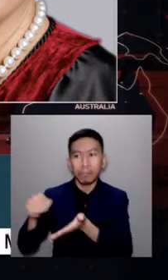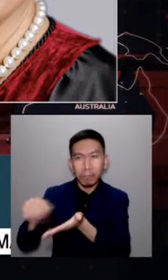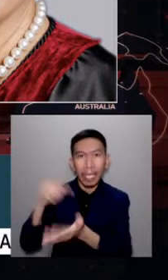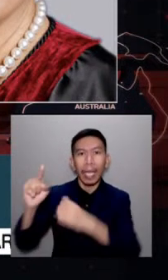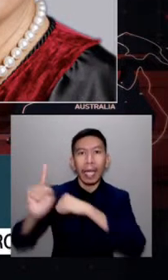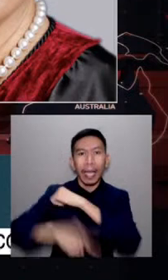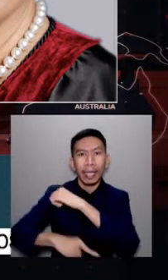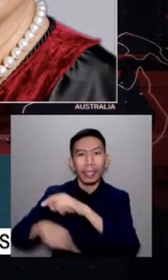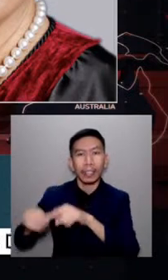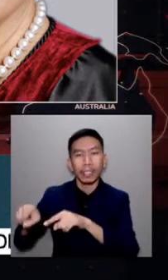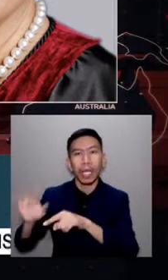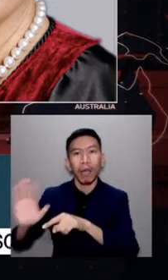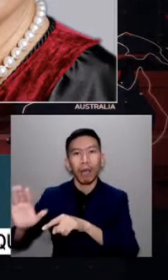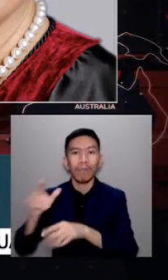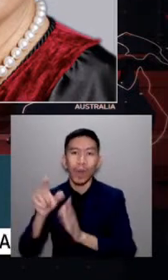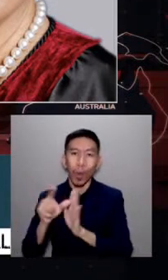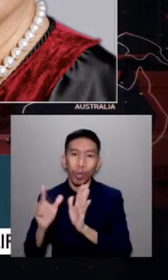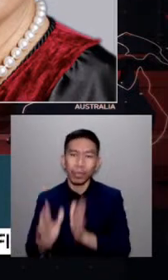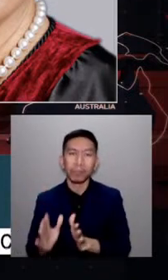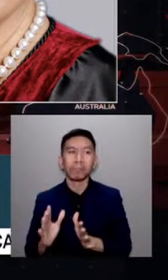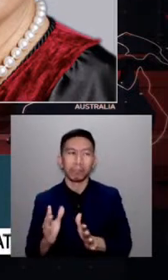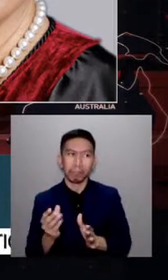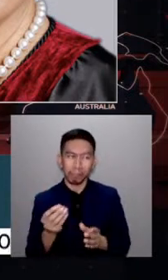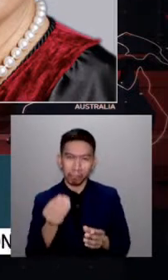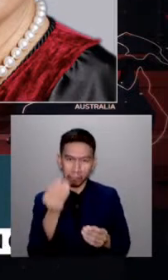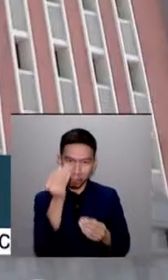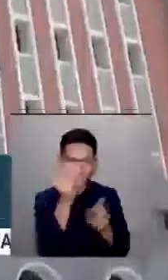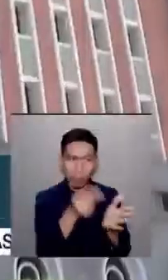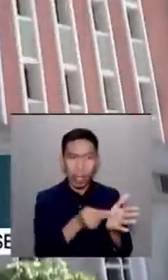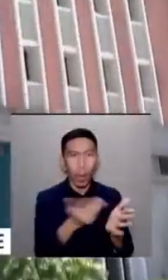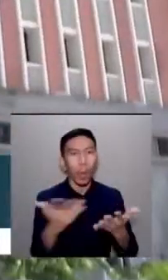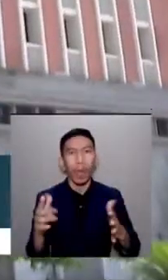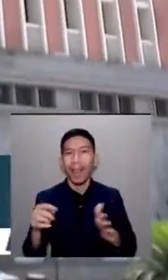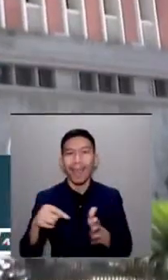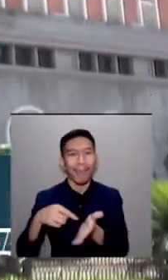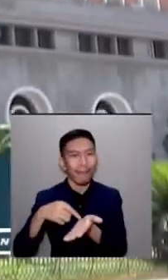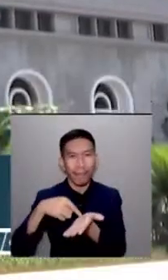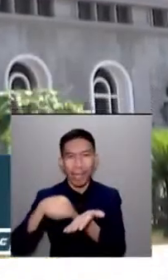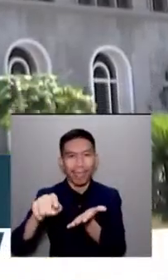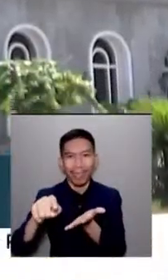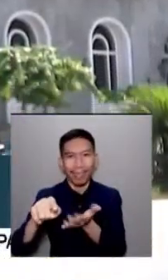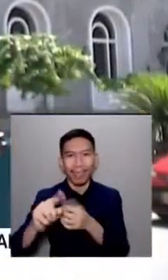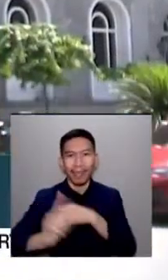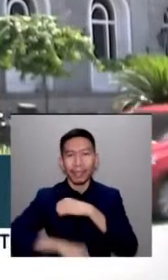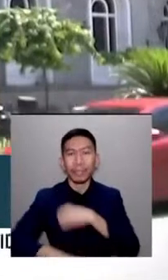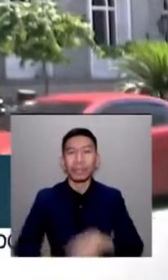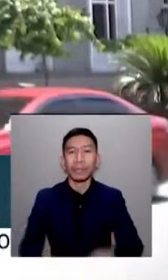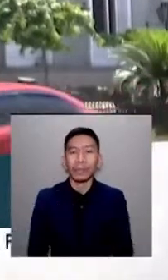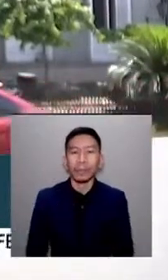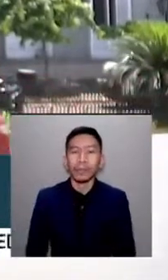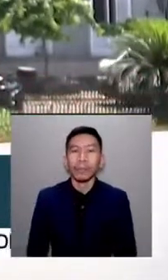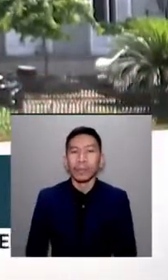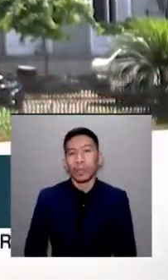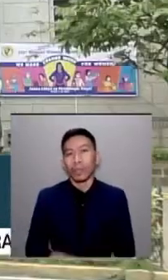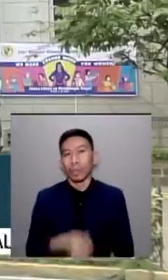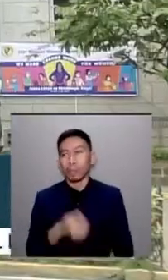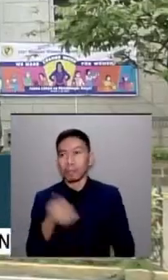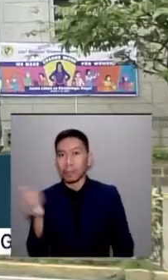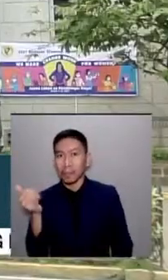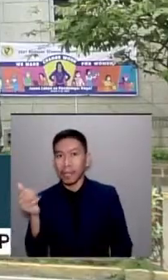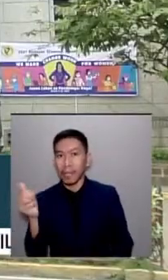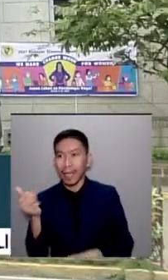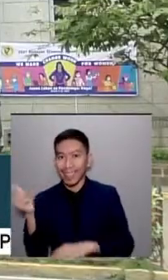during the hearing that they did not pay the fine in the regional trial court. Like the upper-level courts, the COMELEC keeps confidential